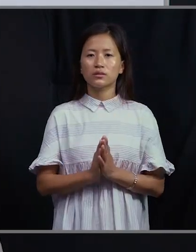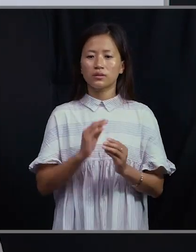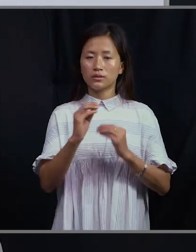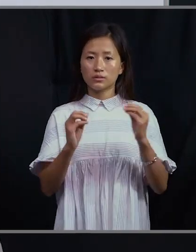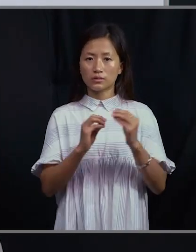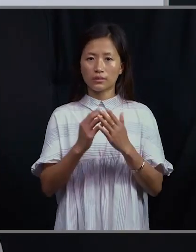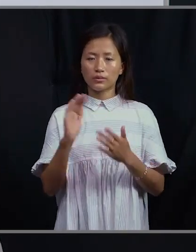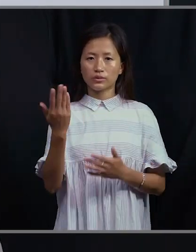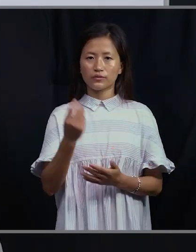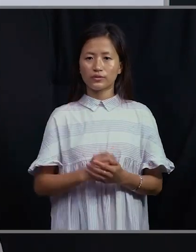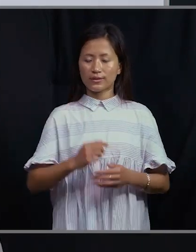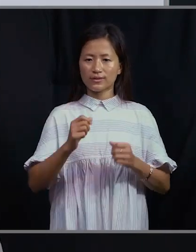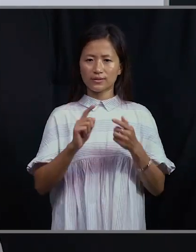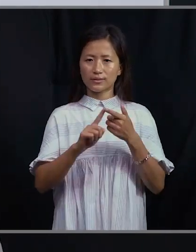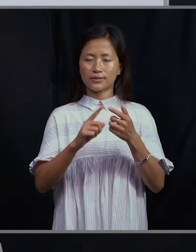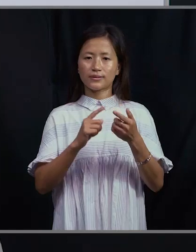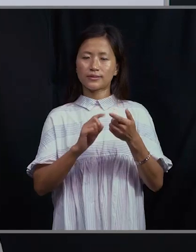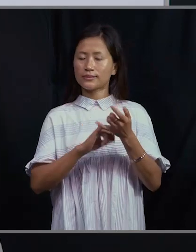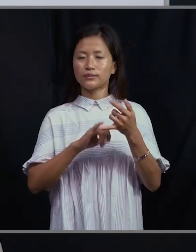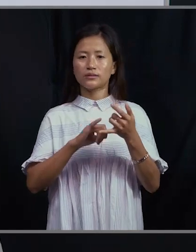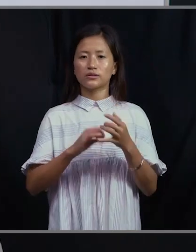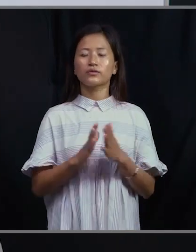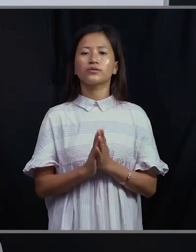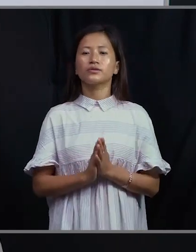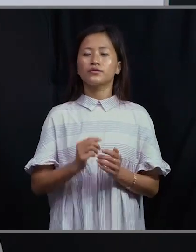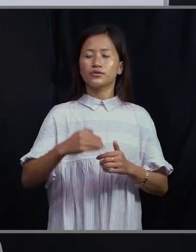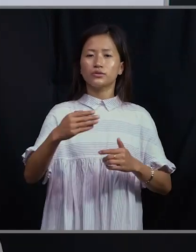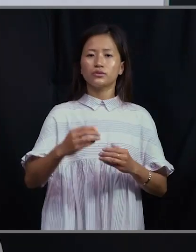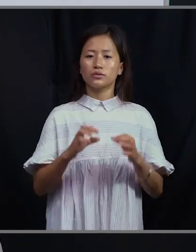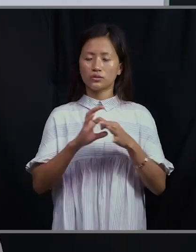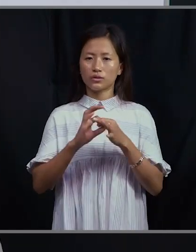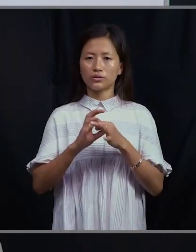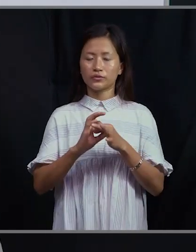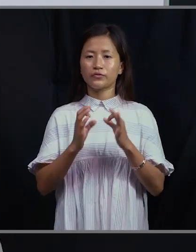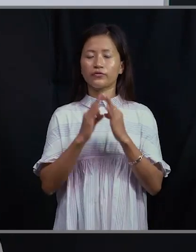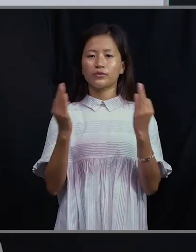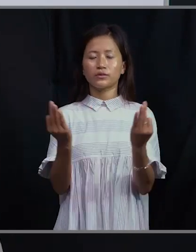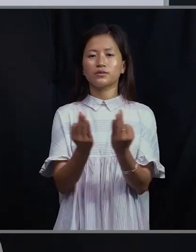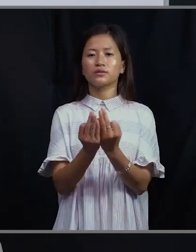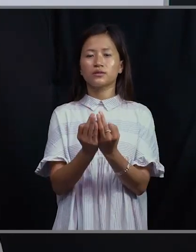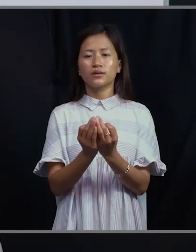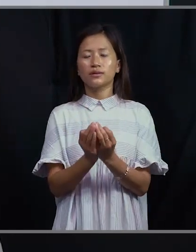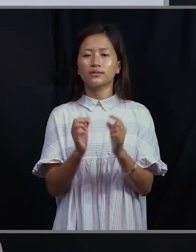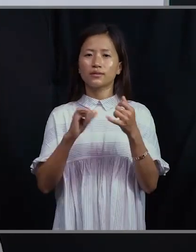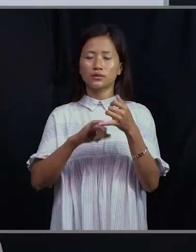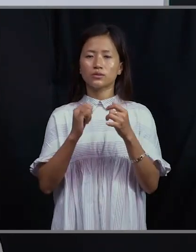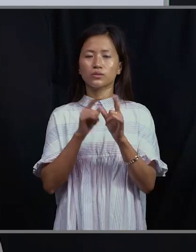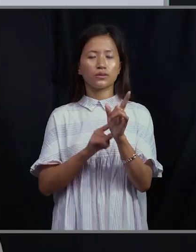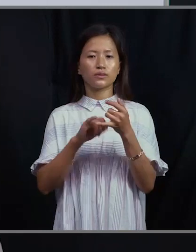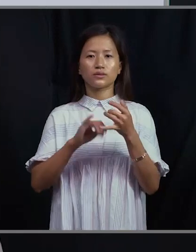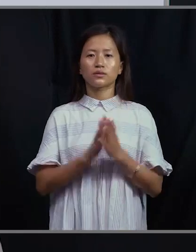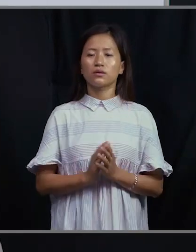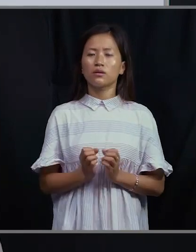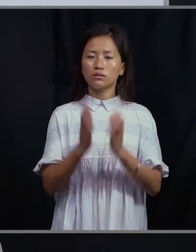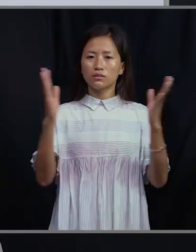of the essential features, okay, which we find in the joint family system. Okay, and even today there are lots